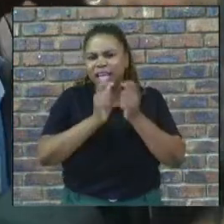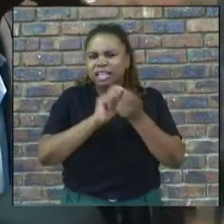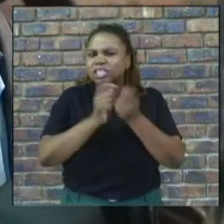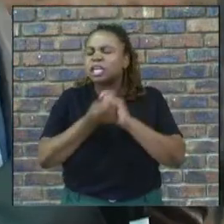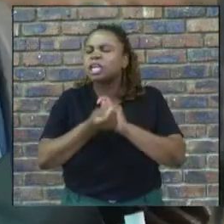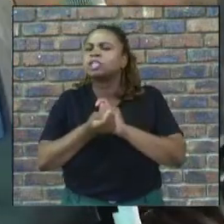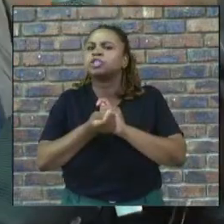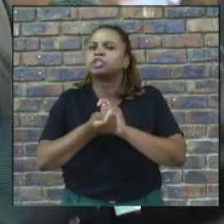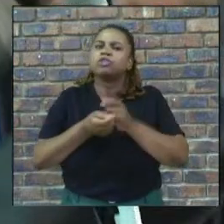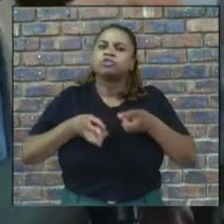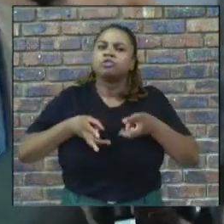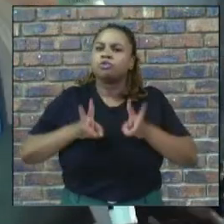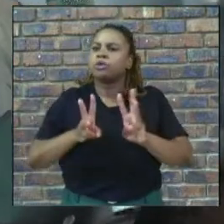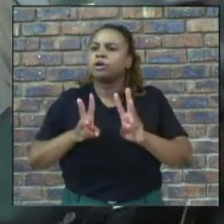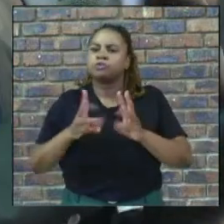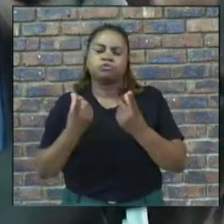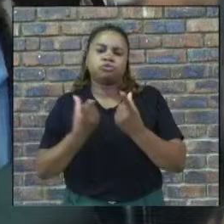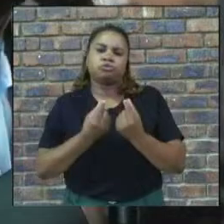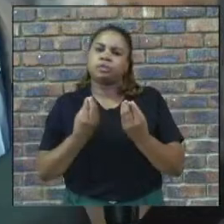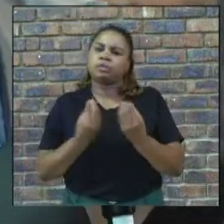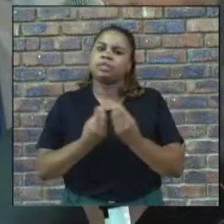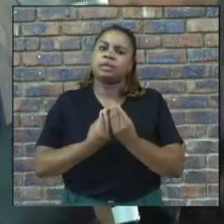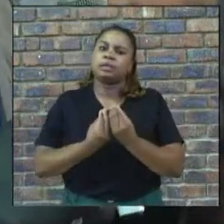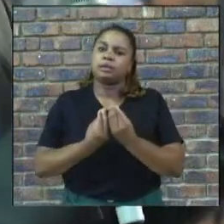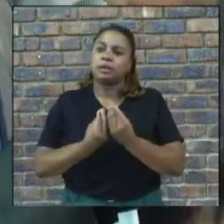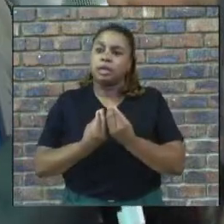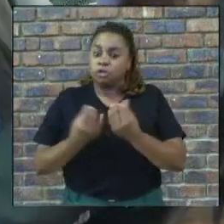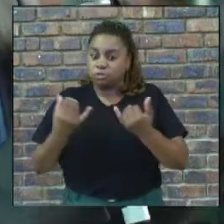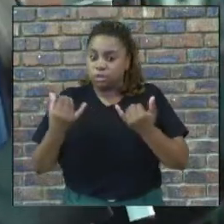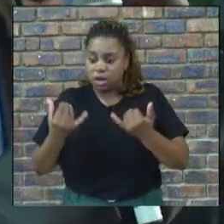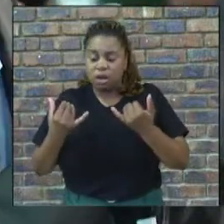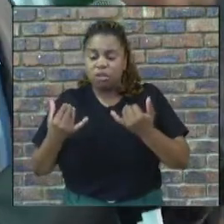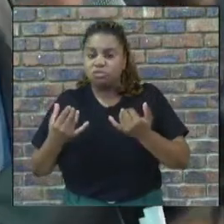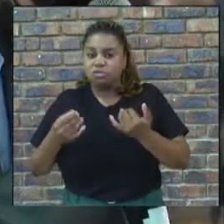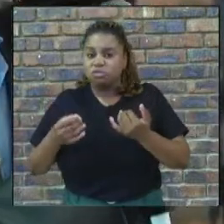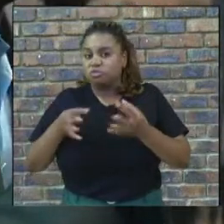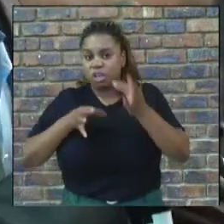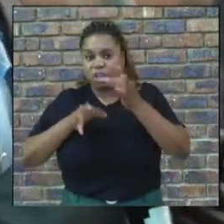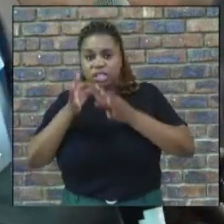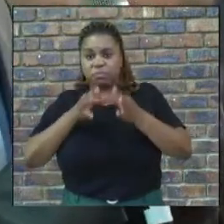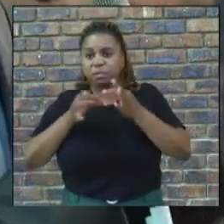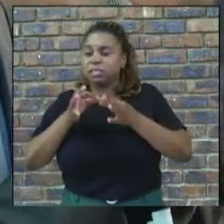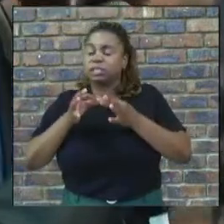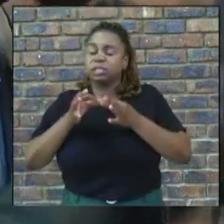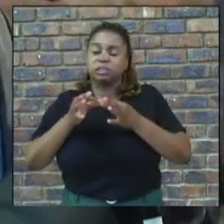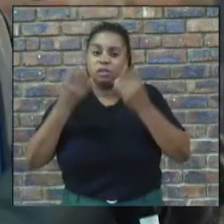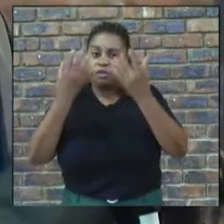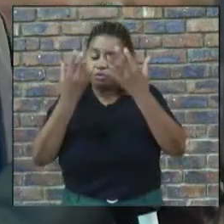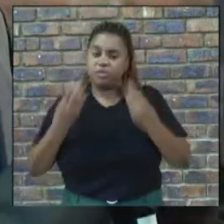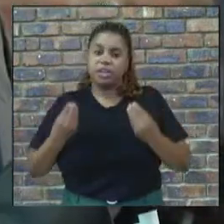right now, you are telling us about fundings that you know for yourselves that when we come to your offices, we don't get